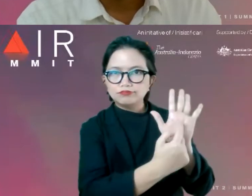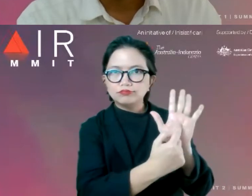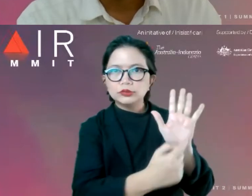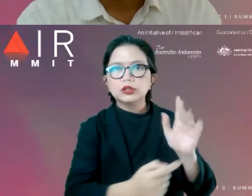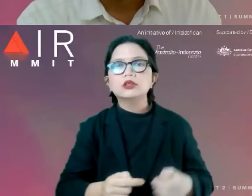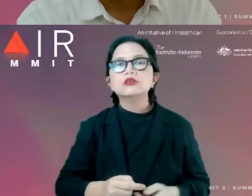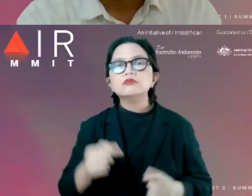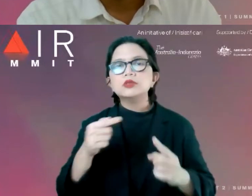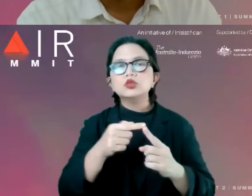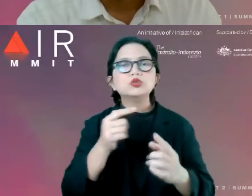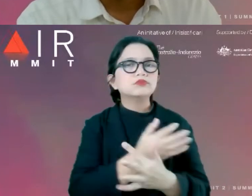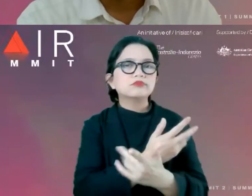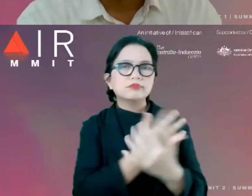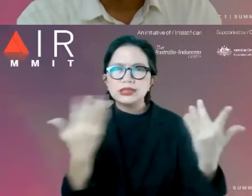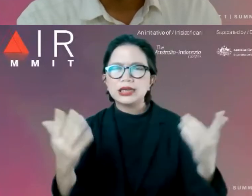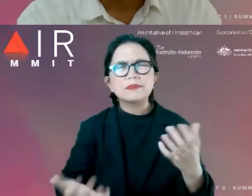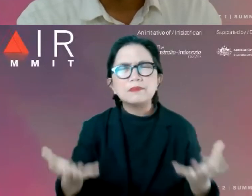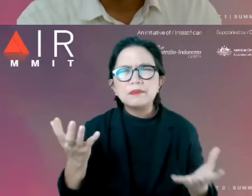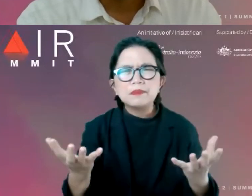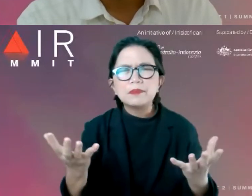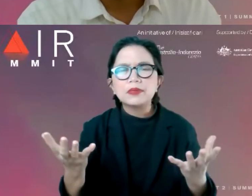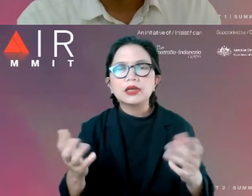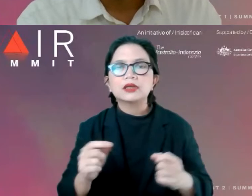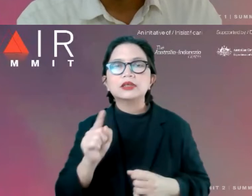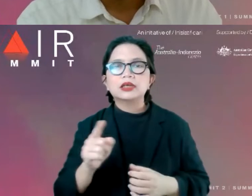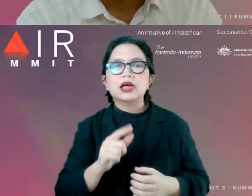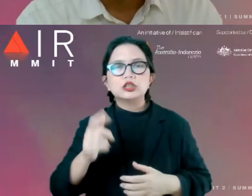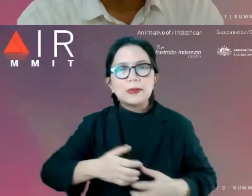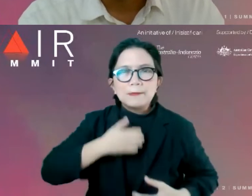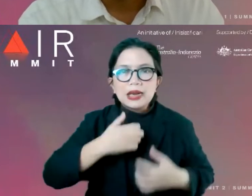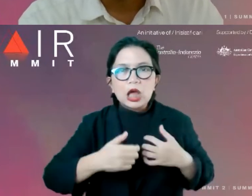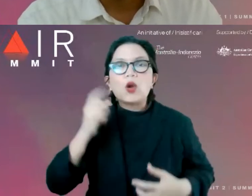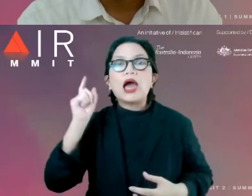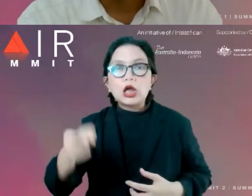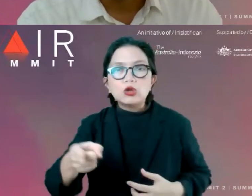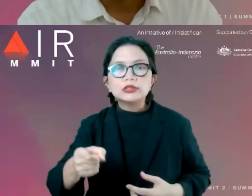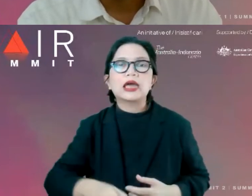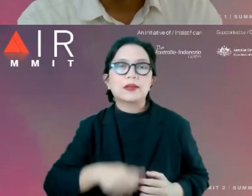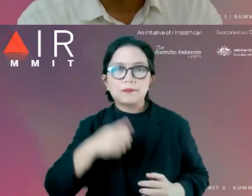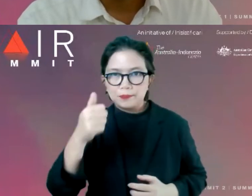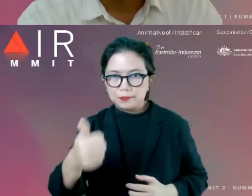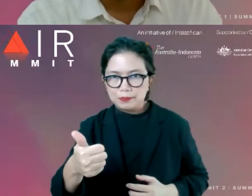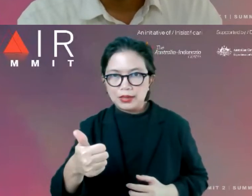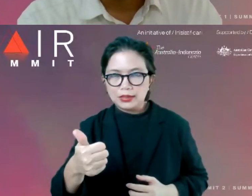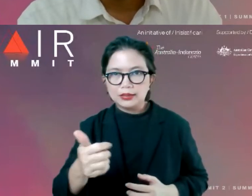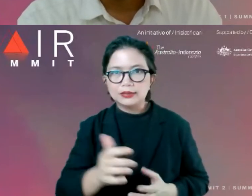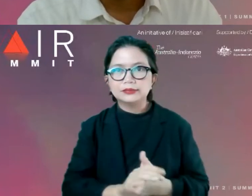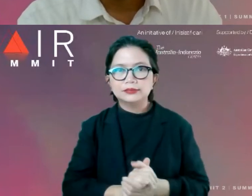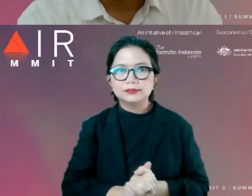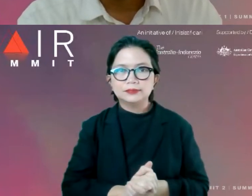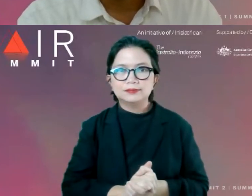actually their behaviour should be better than it is that we report, but the trust has actually created a situation where there's